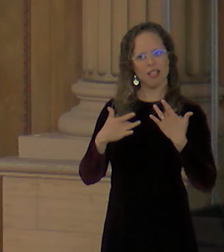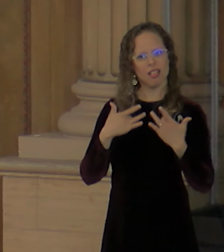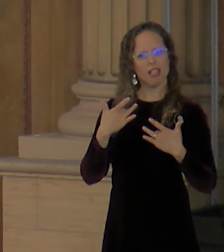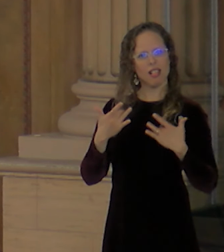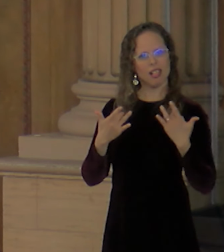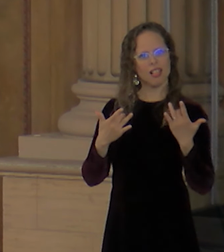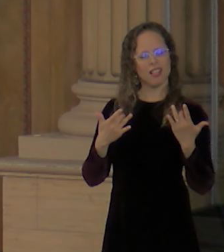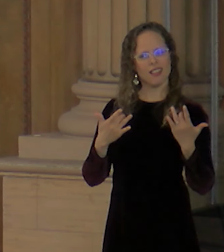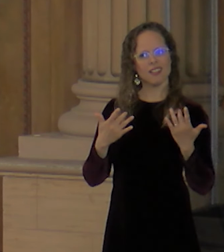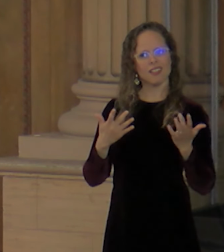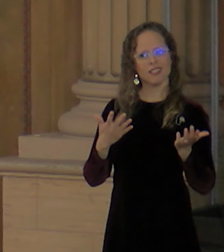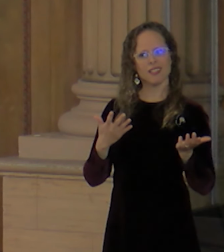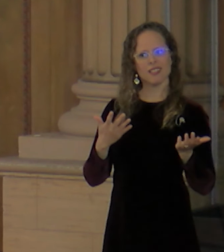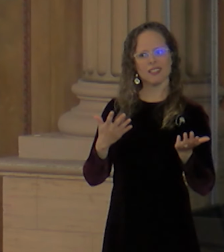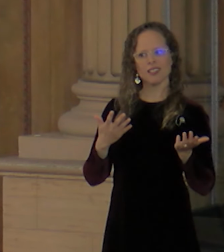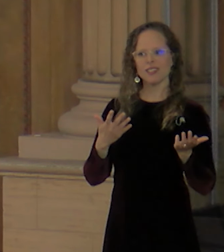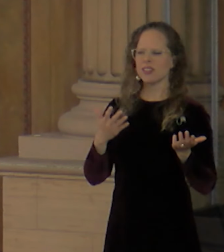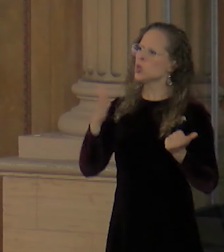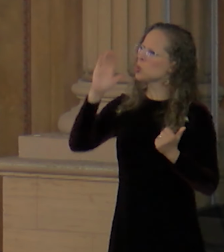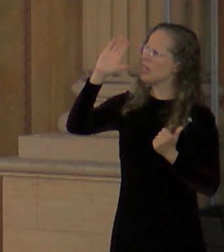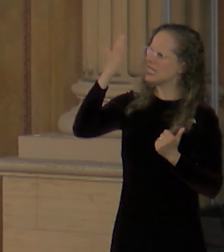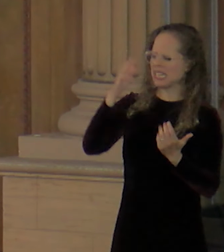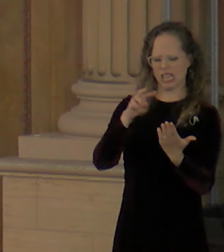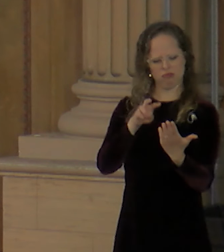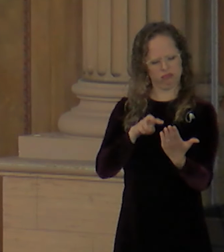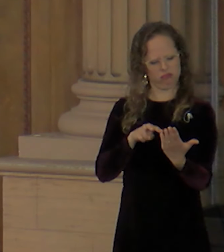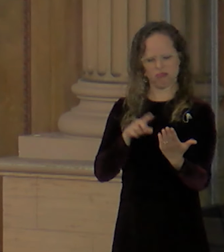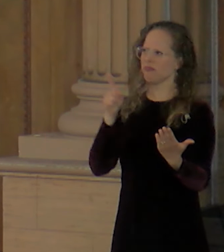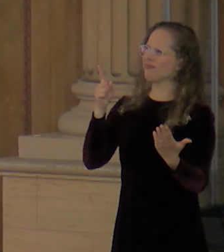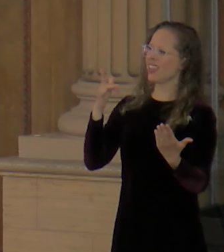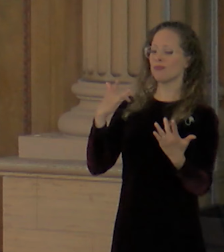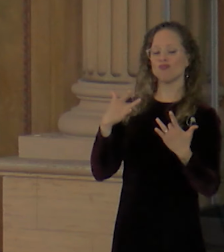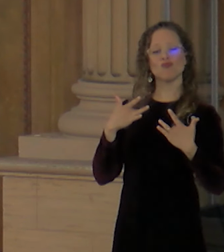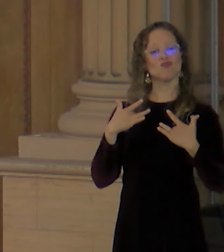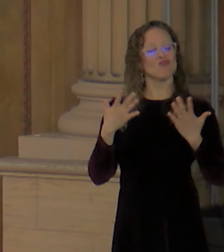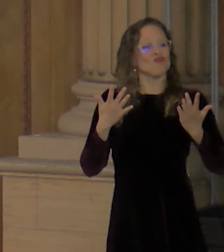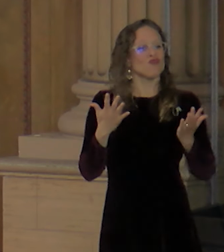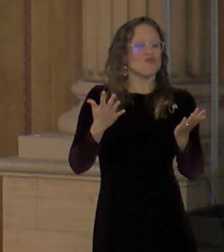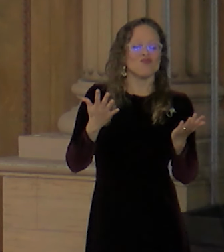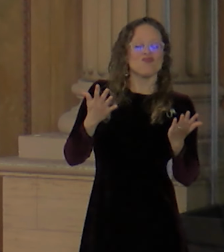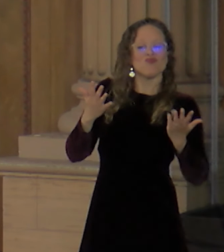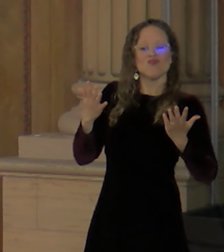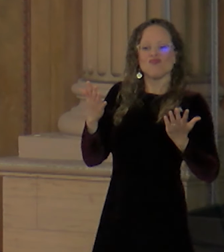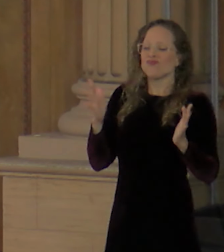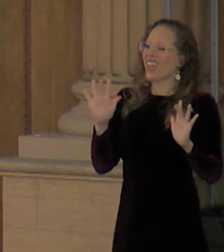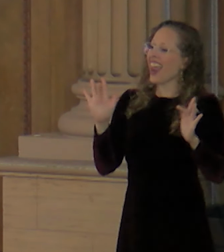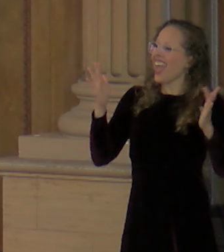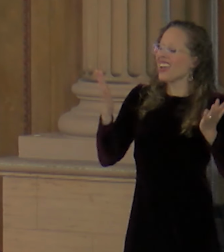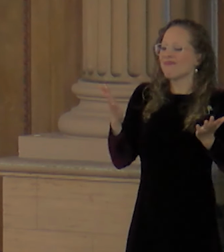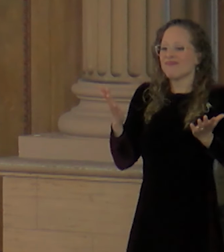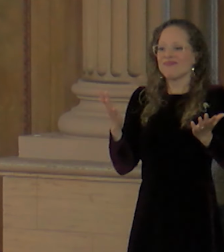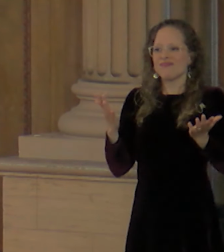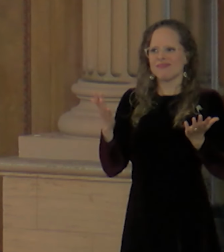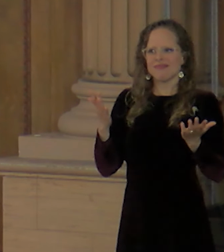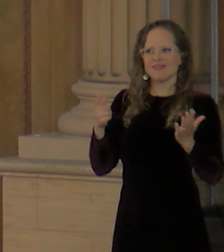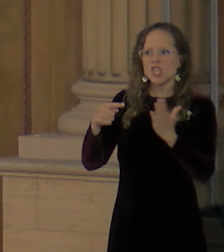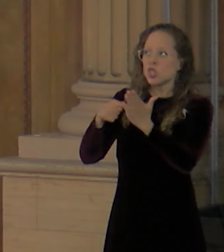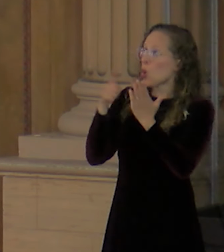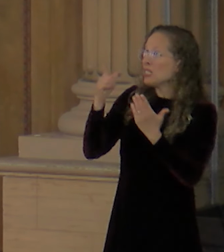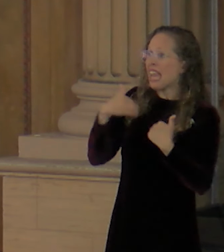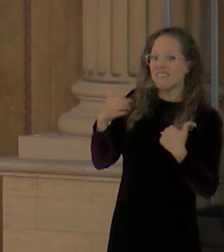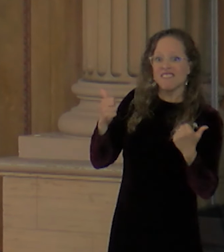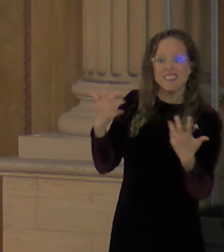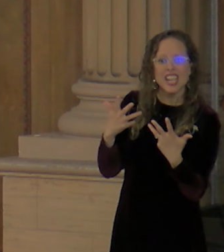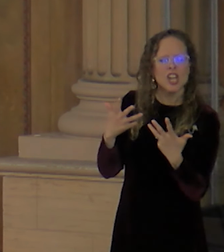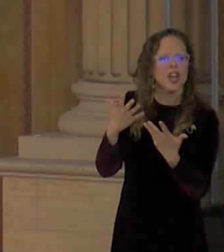over Leviathan. And so it seems like that joyful, jovial, upbeat tone that God has here shows us his fearlessness, it shows us